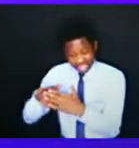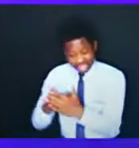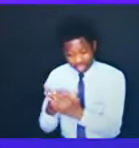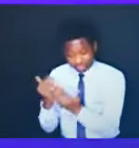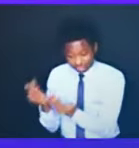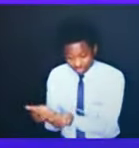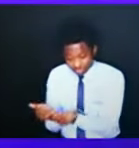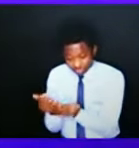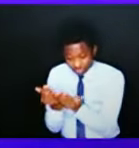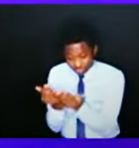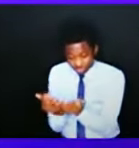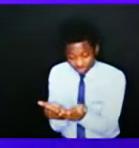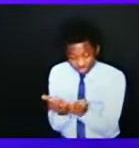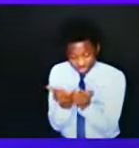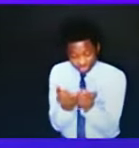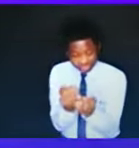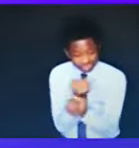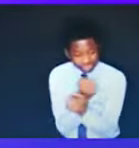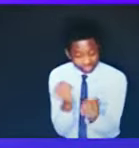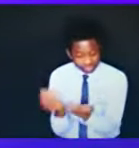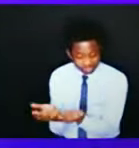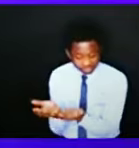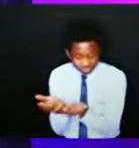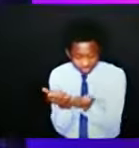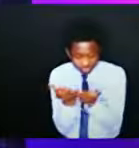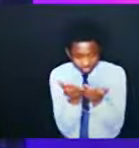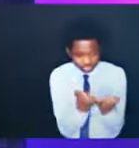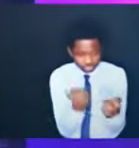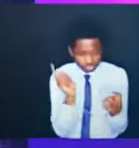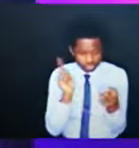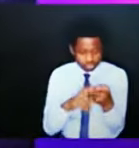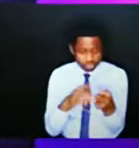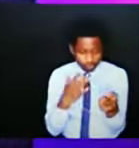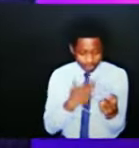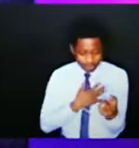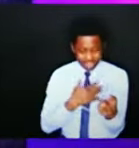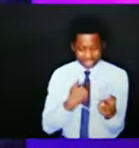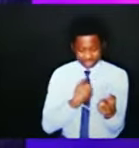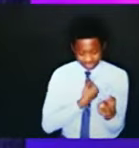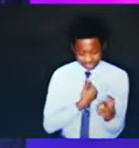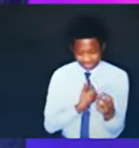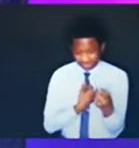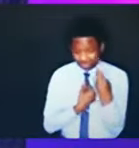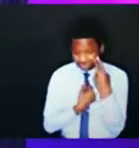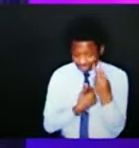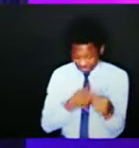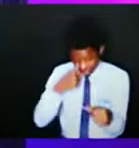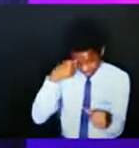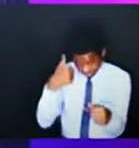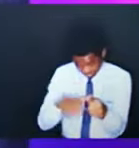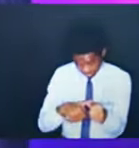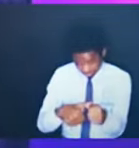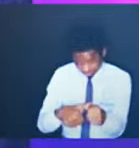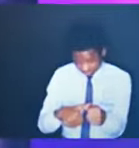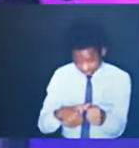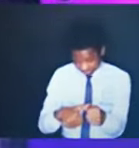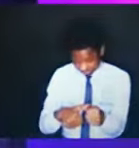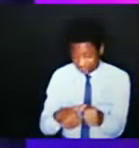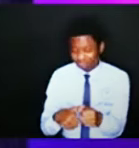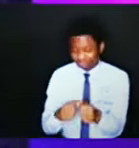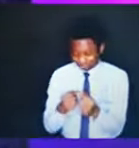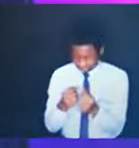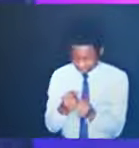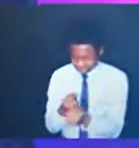eagle's wings and brought you to myself. Wanka samba hu nyame ye ewo Misraim asase so said ye meso am